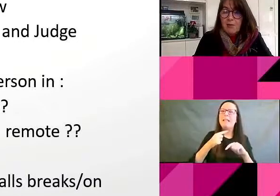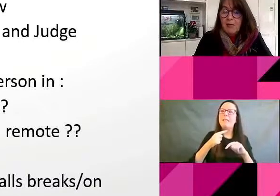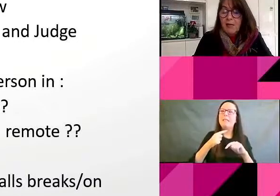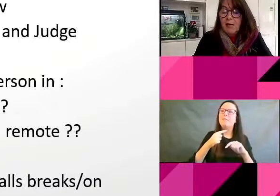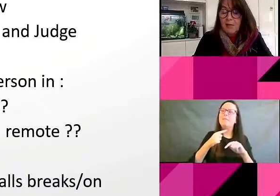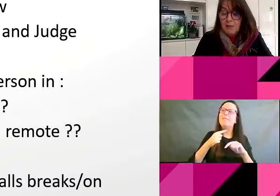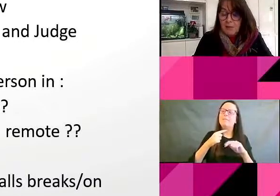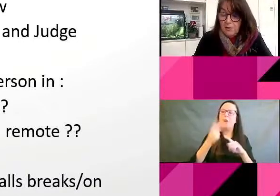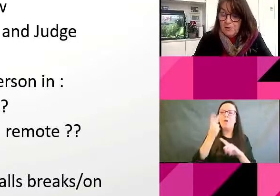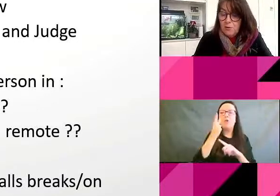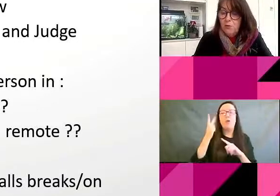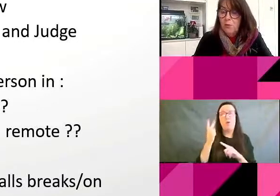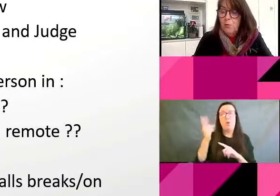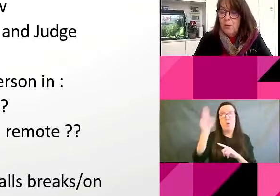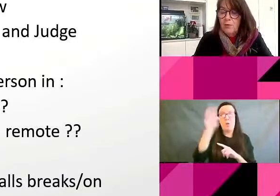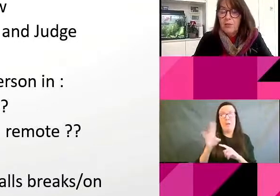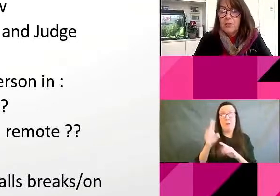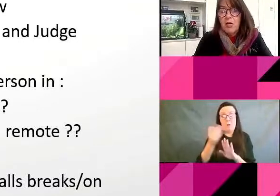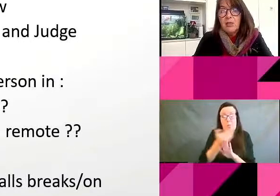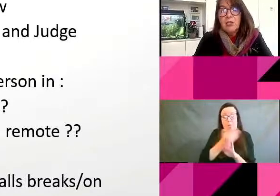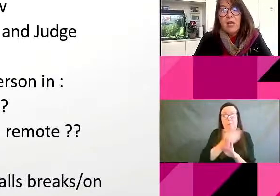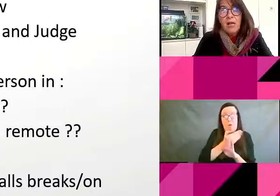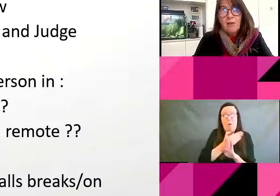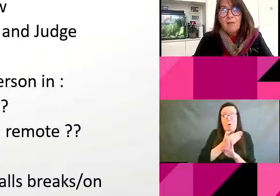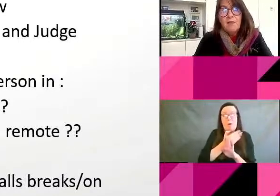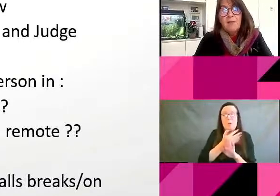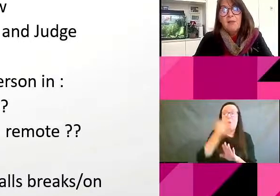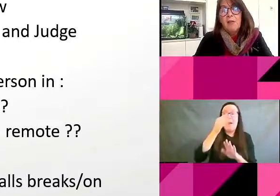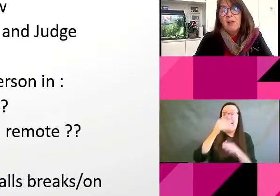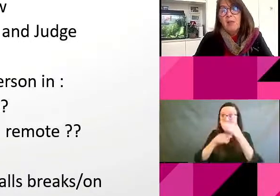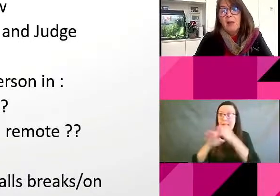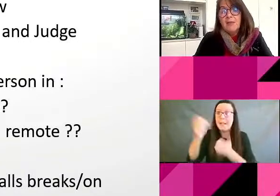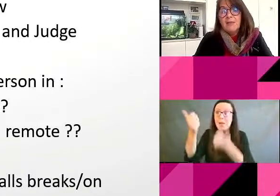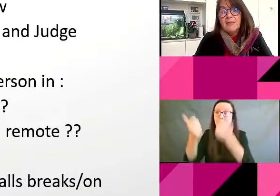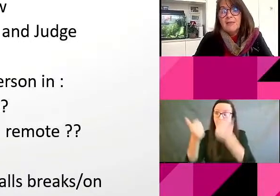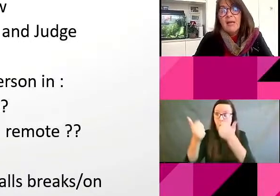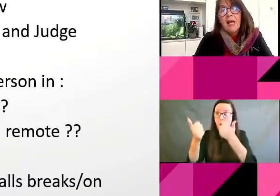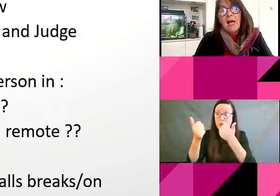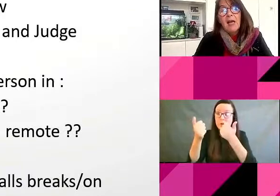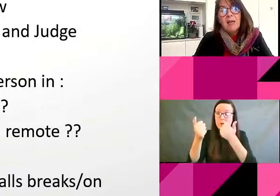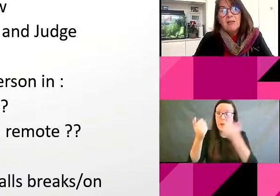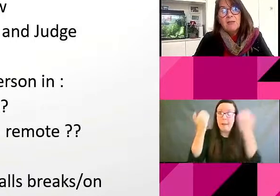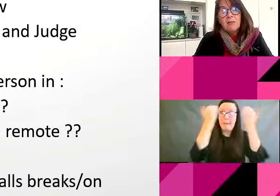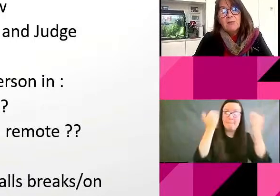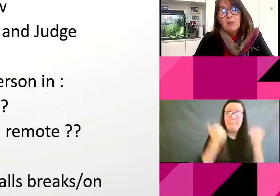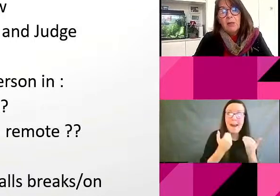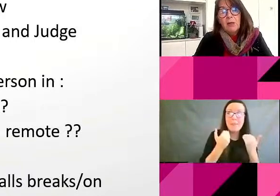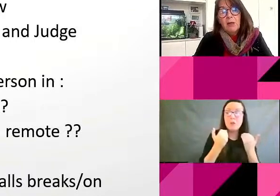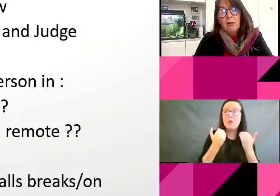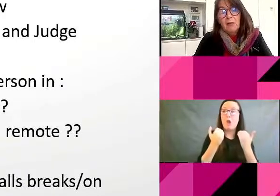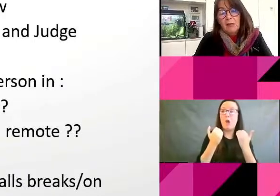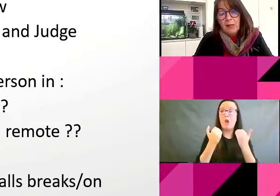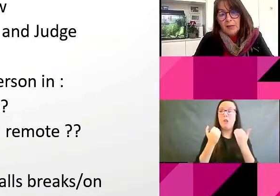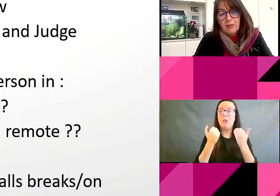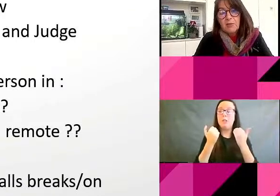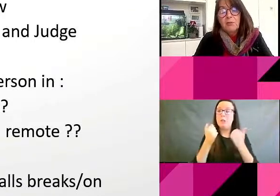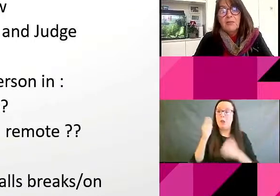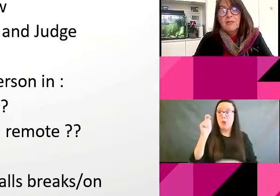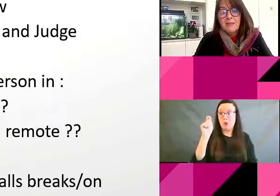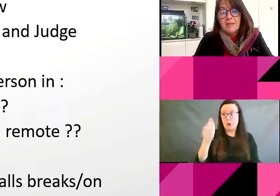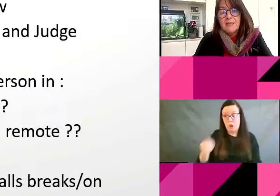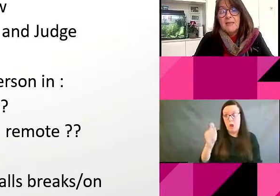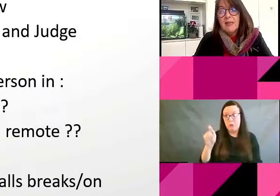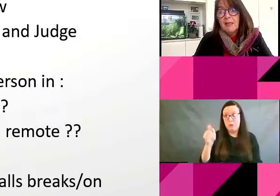rules hearing if it goes to court with the judge and the barristers. And we like